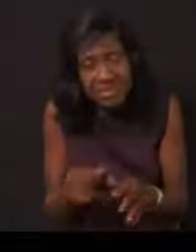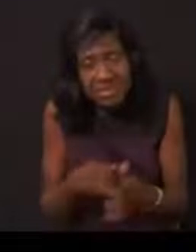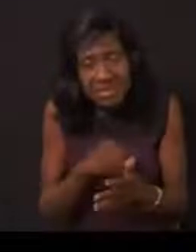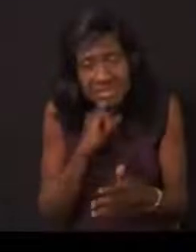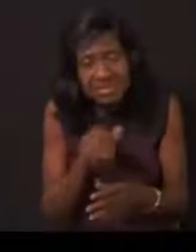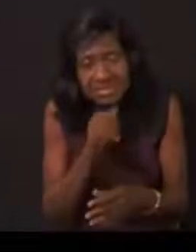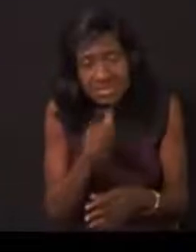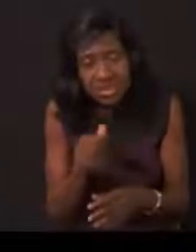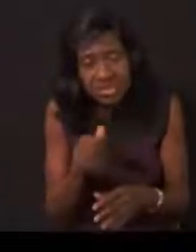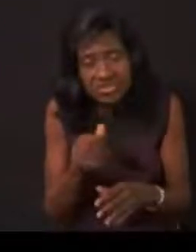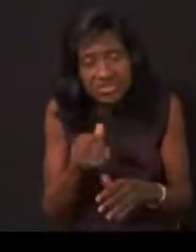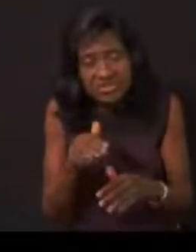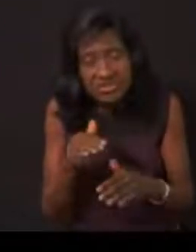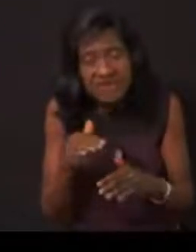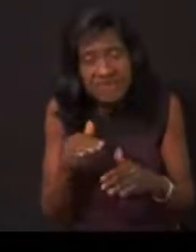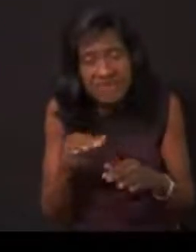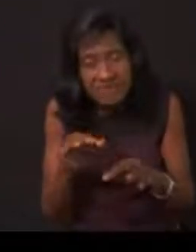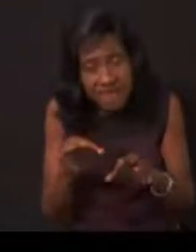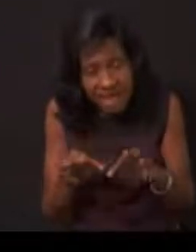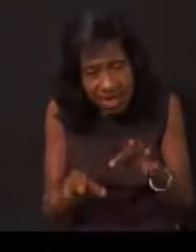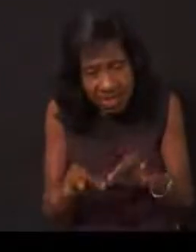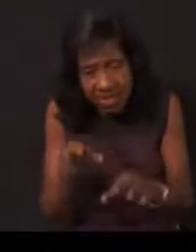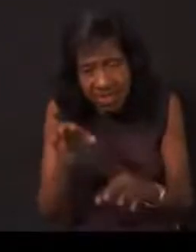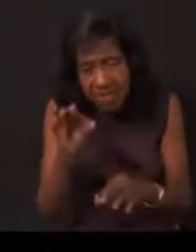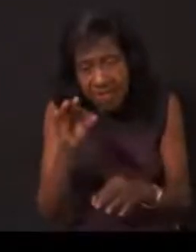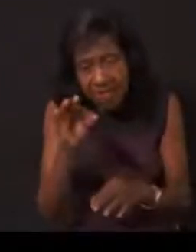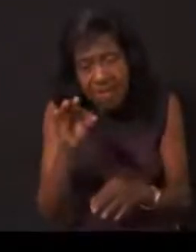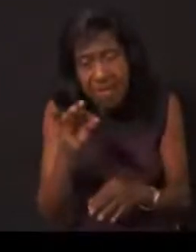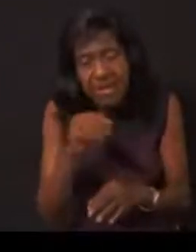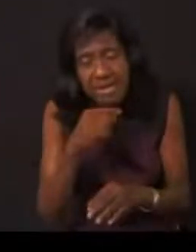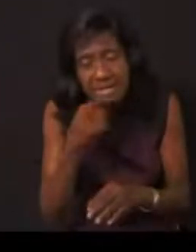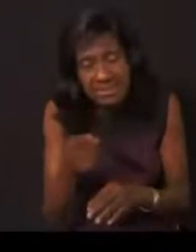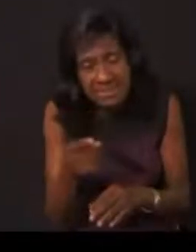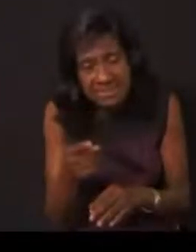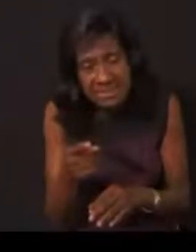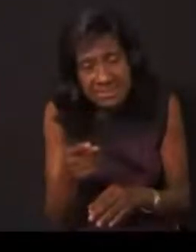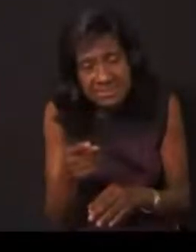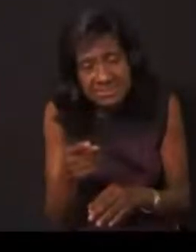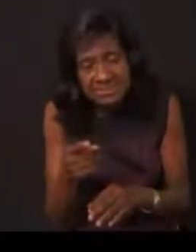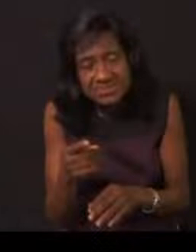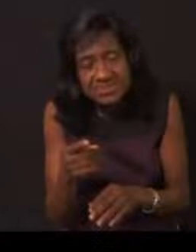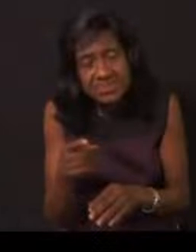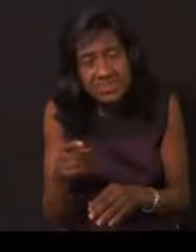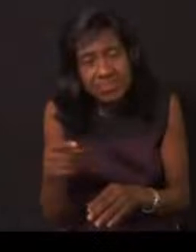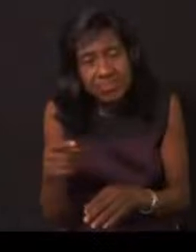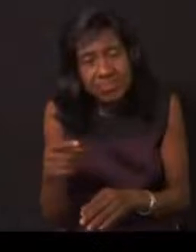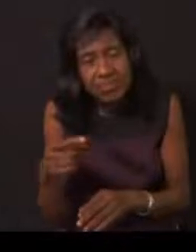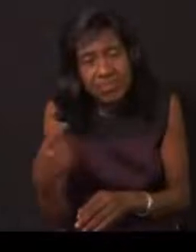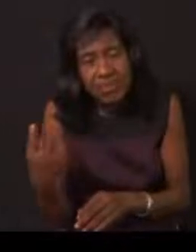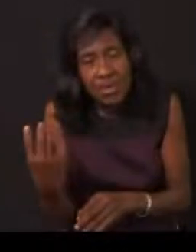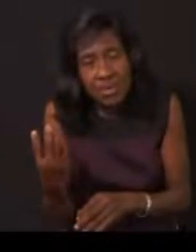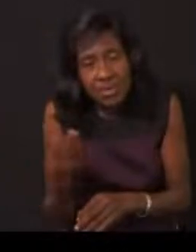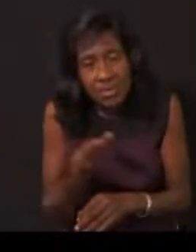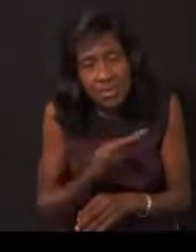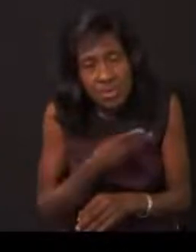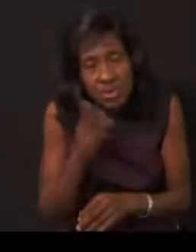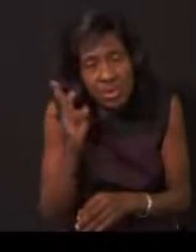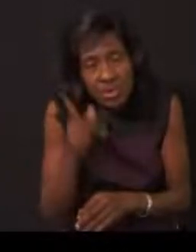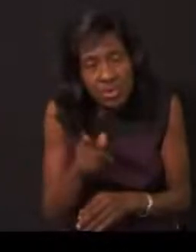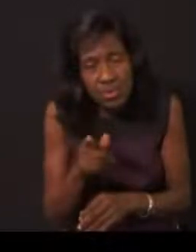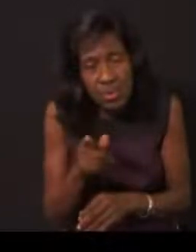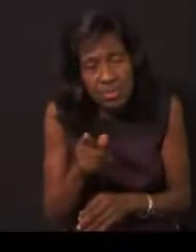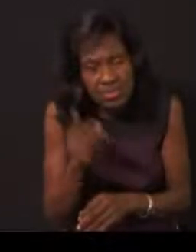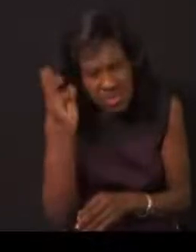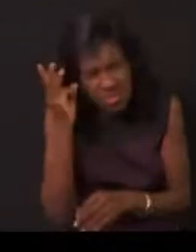been unreasonableness, there has been an overly aggressive approach, then we're obviously going to be concerned about